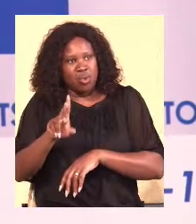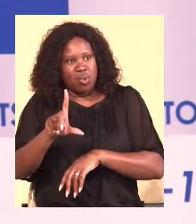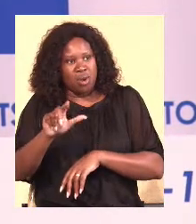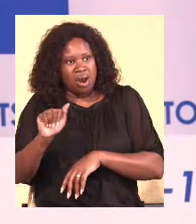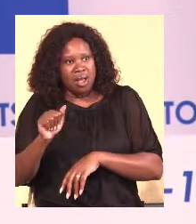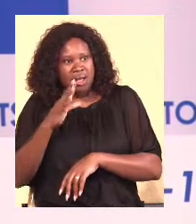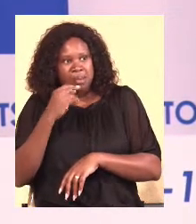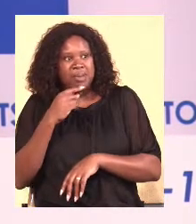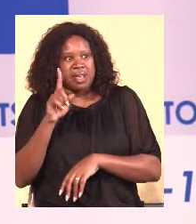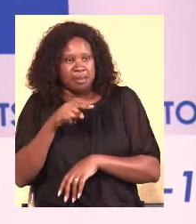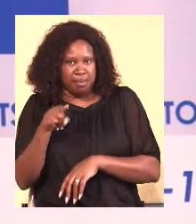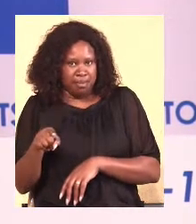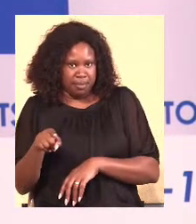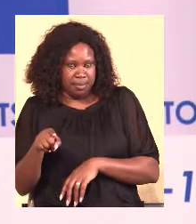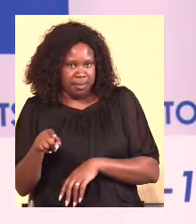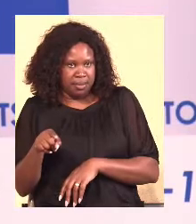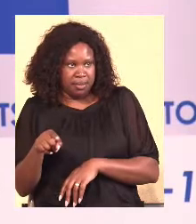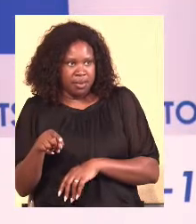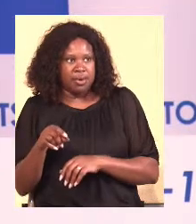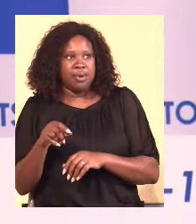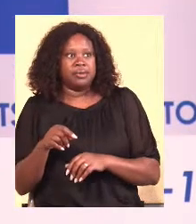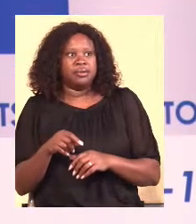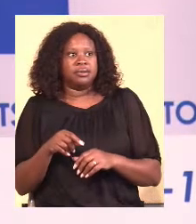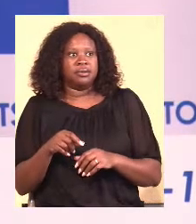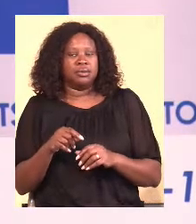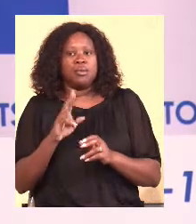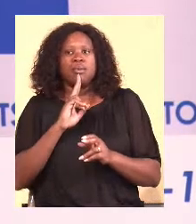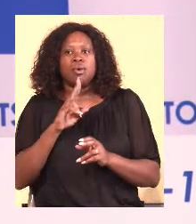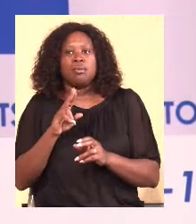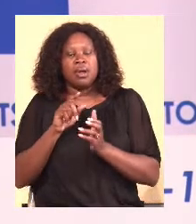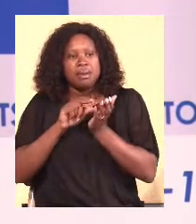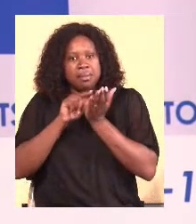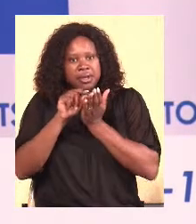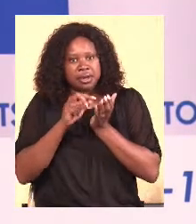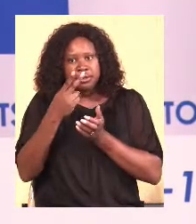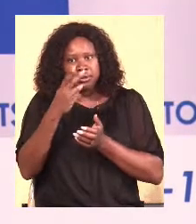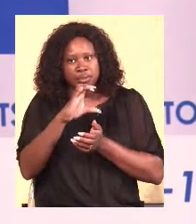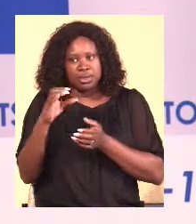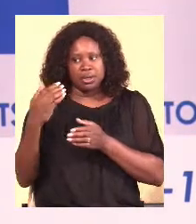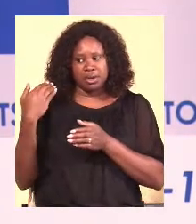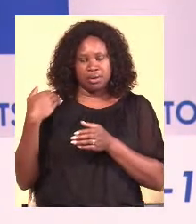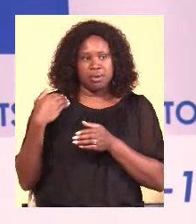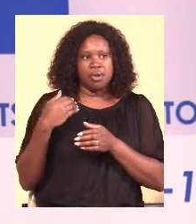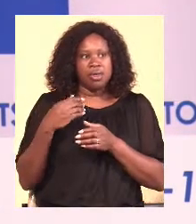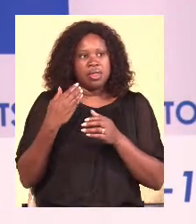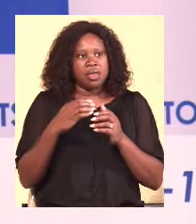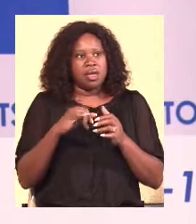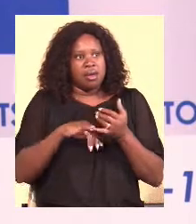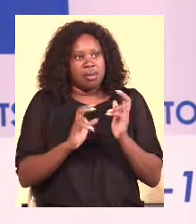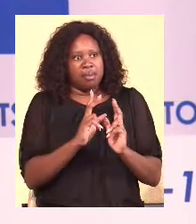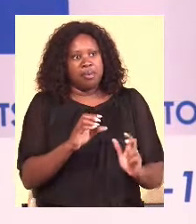mistake. He told the media roughly 2 months ago that the Romanian